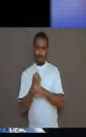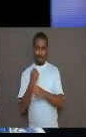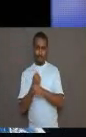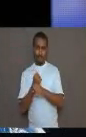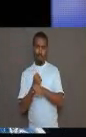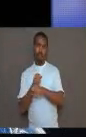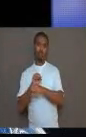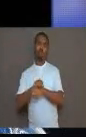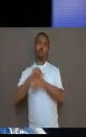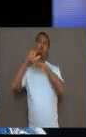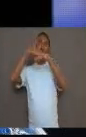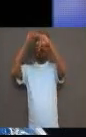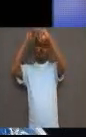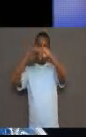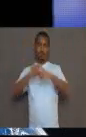Earth.